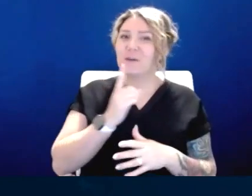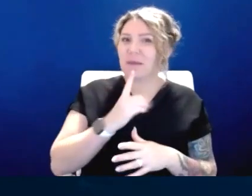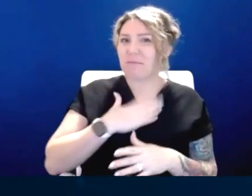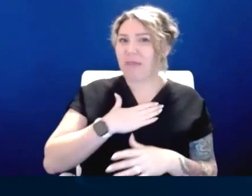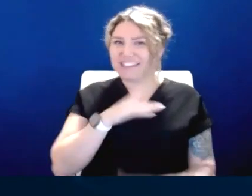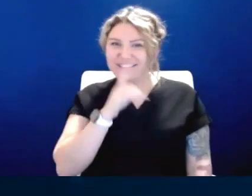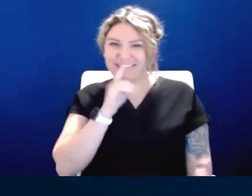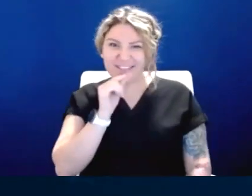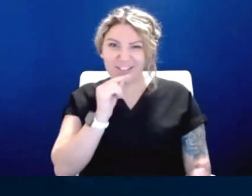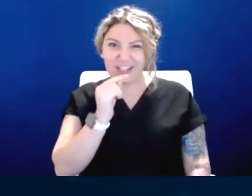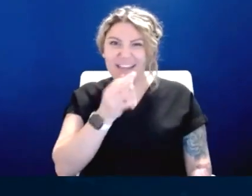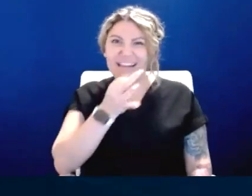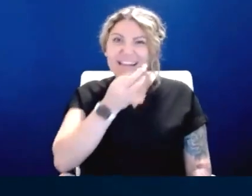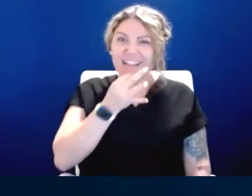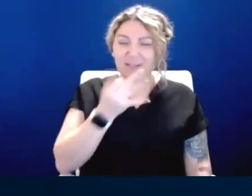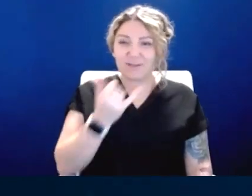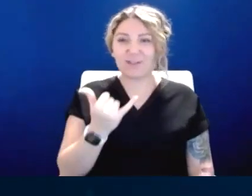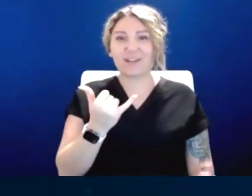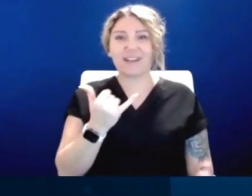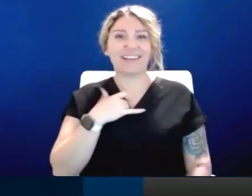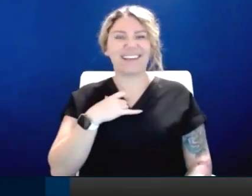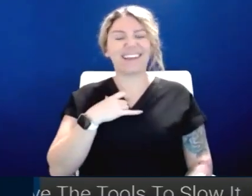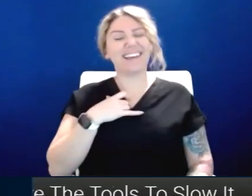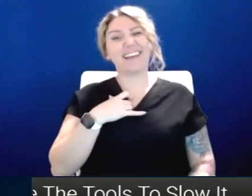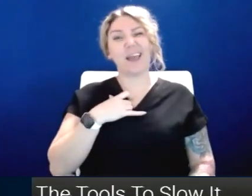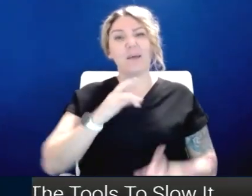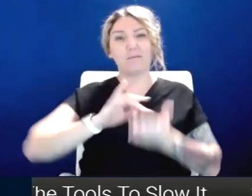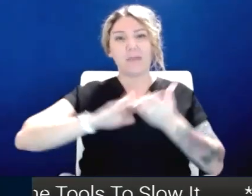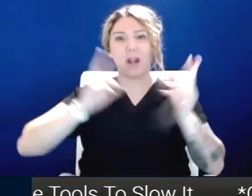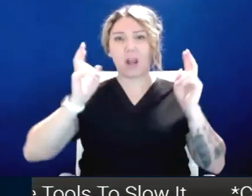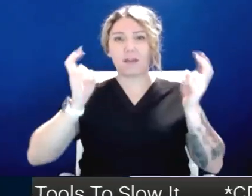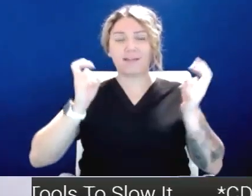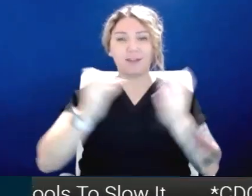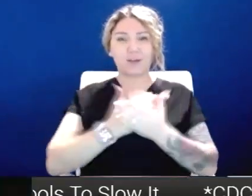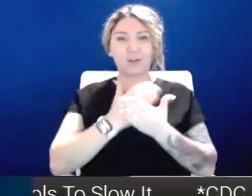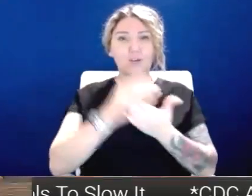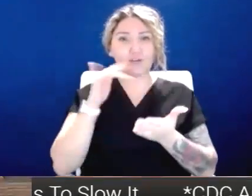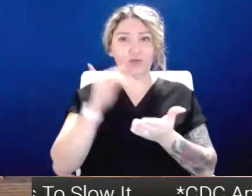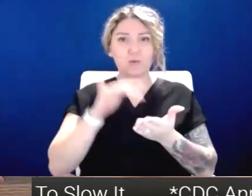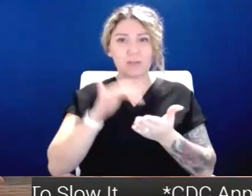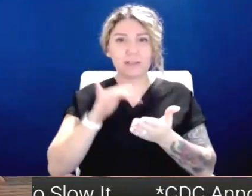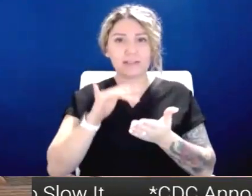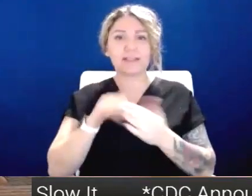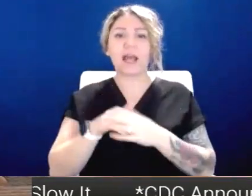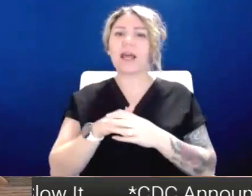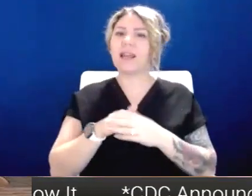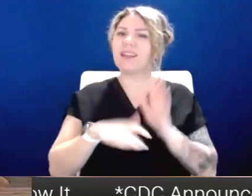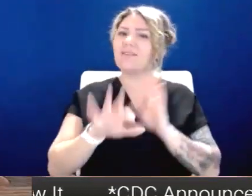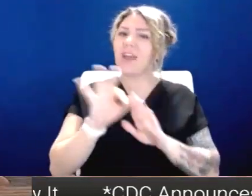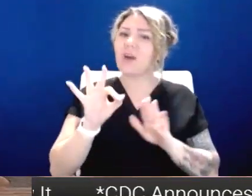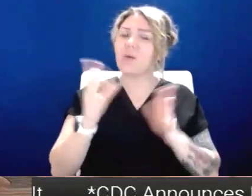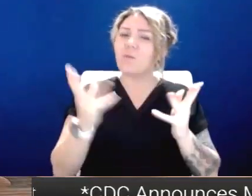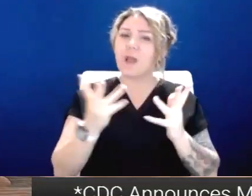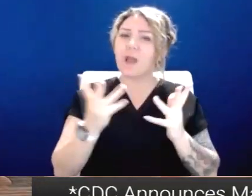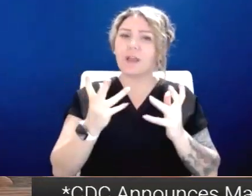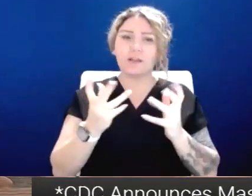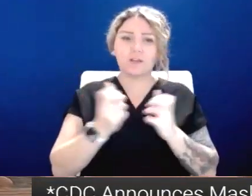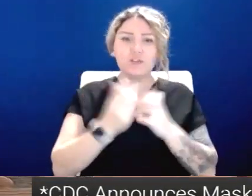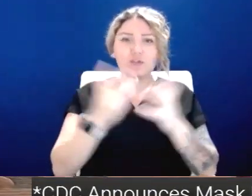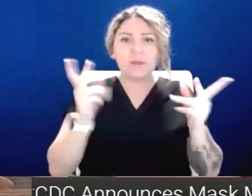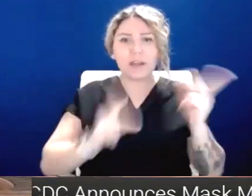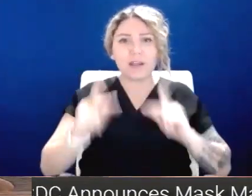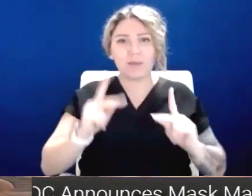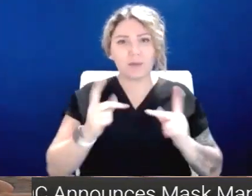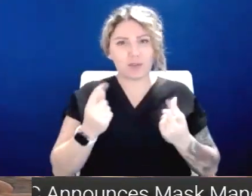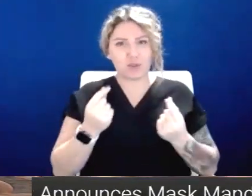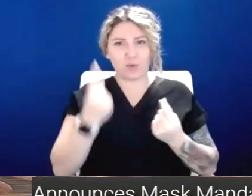So in medical headlines today, so a new study has found that too many people are actually doing one thing before